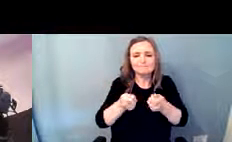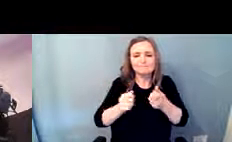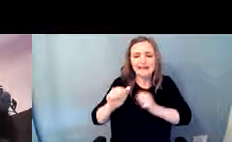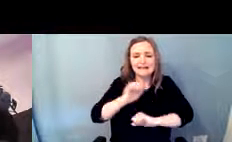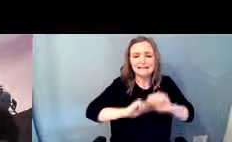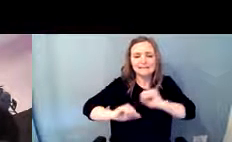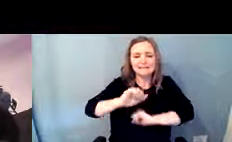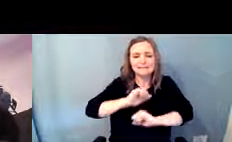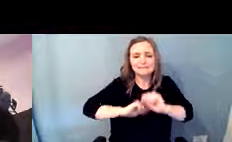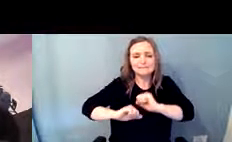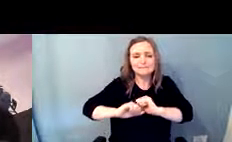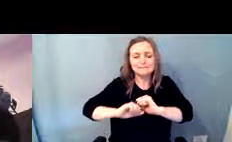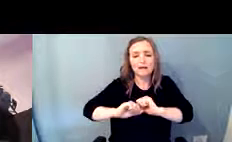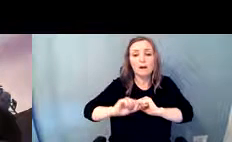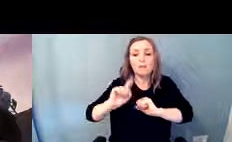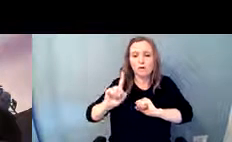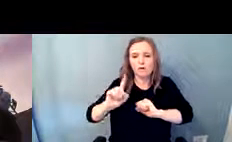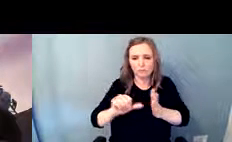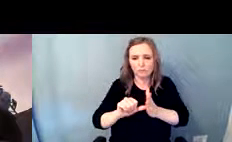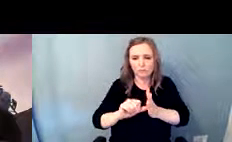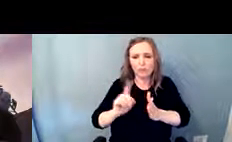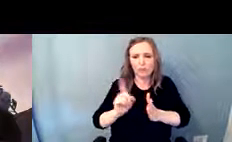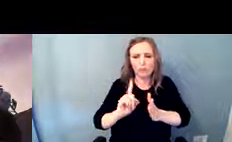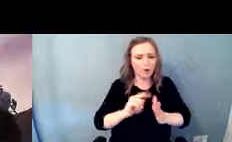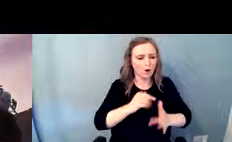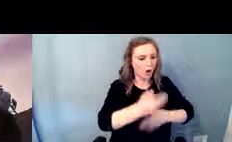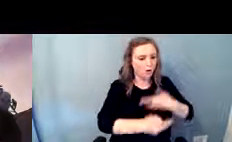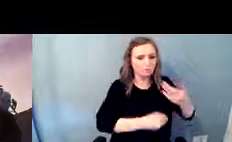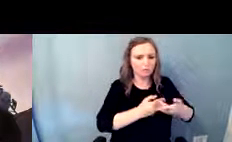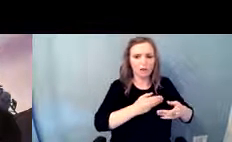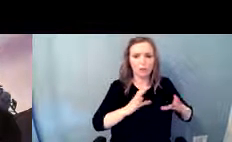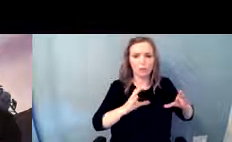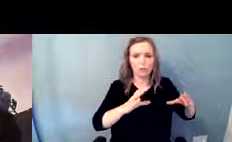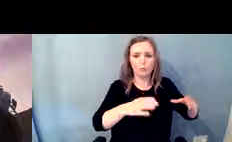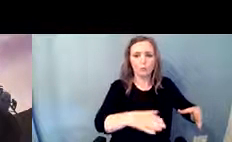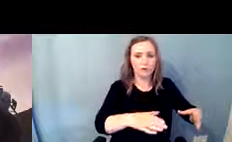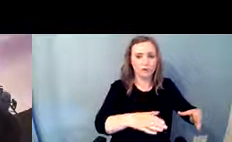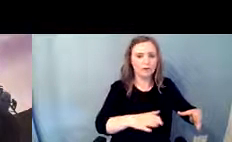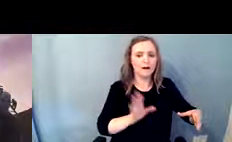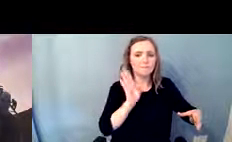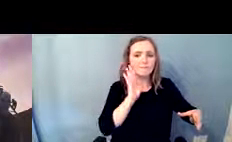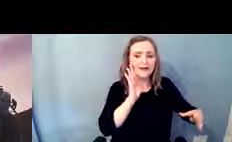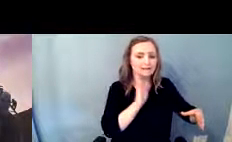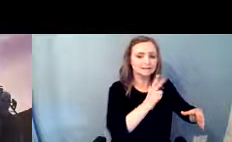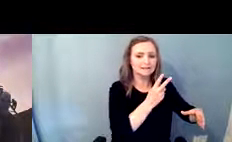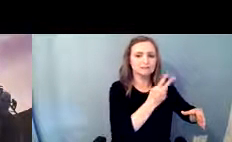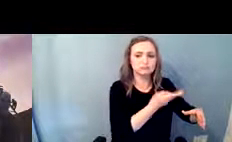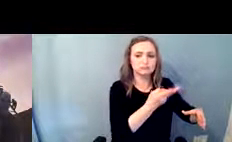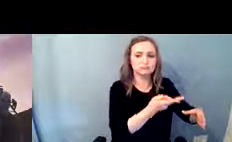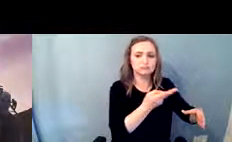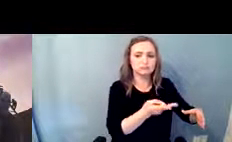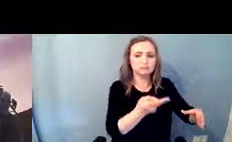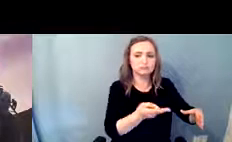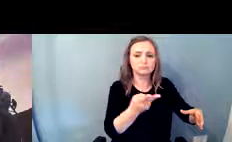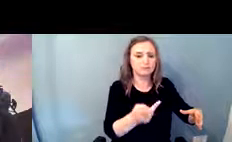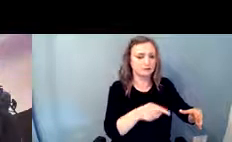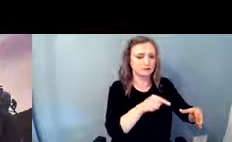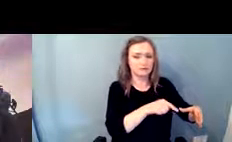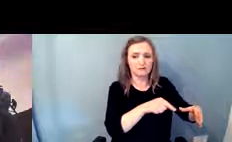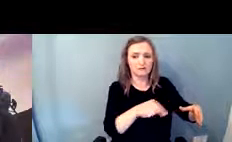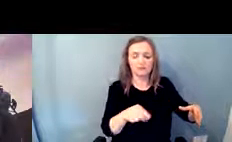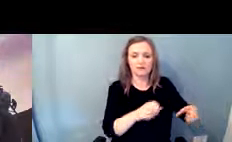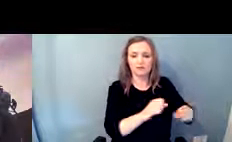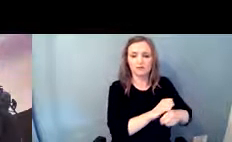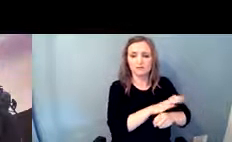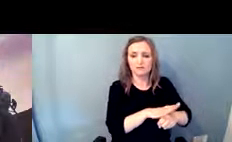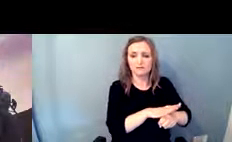because sick patients were taking up beds which were otherwise going to be used for people going in for perhaps cancer surgery or cancer treatments.